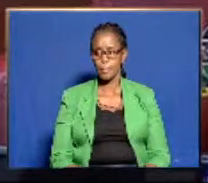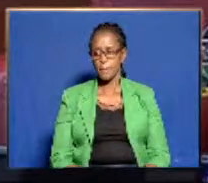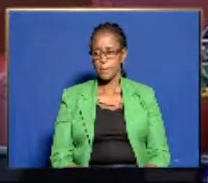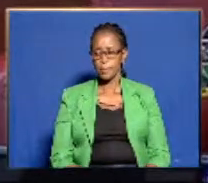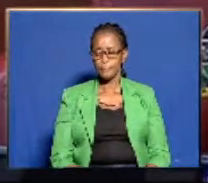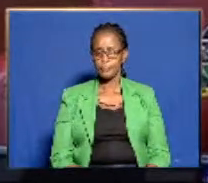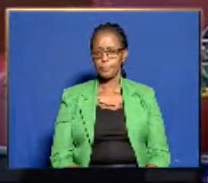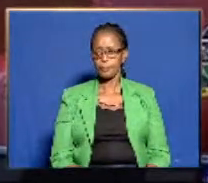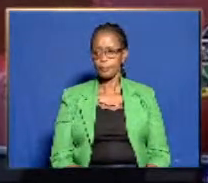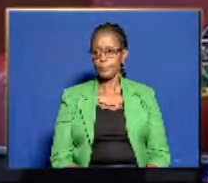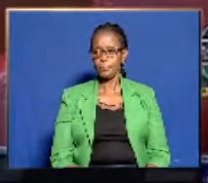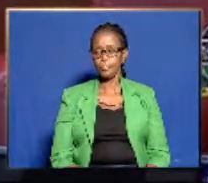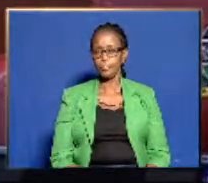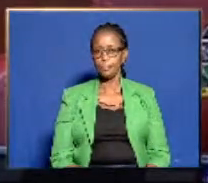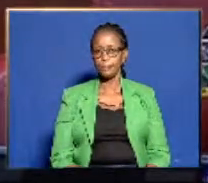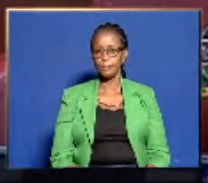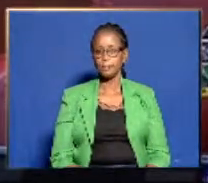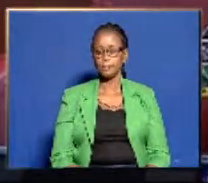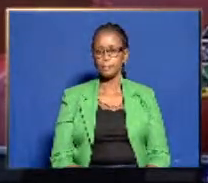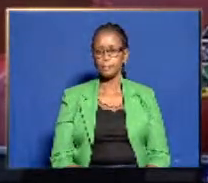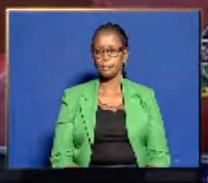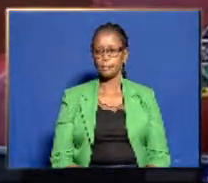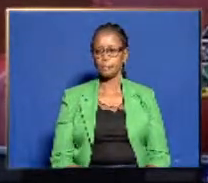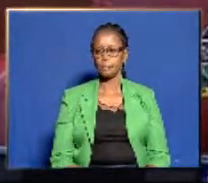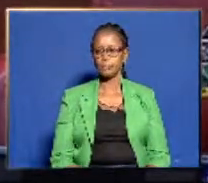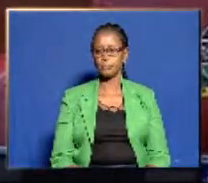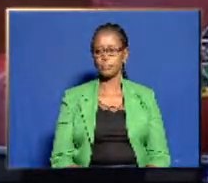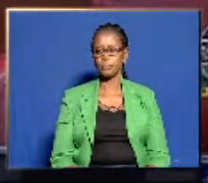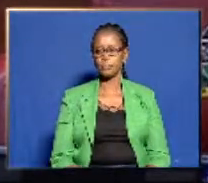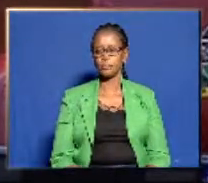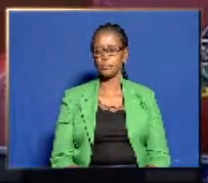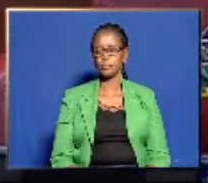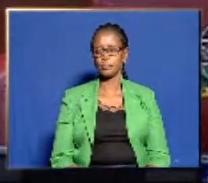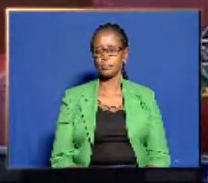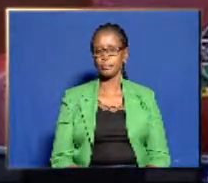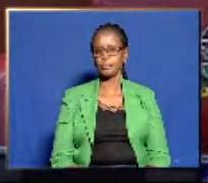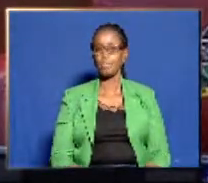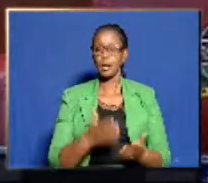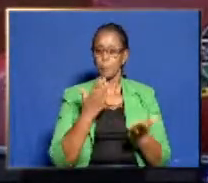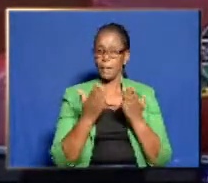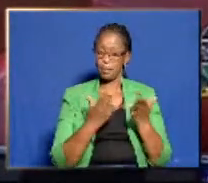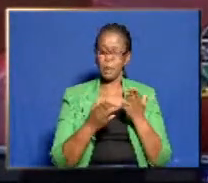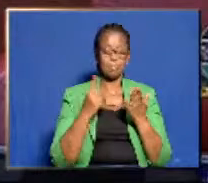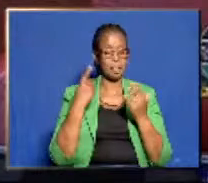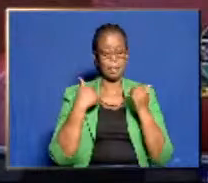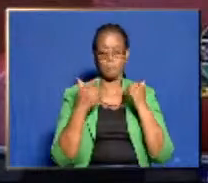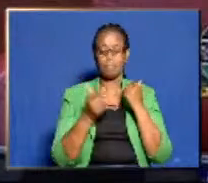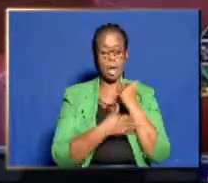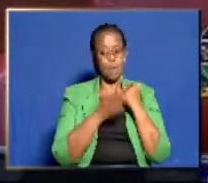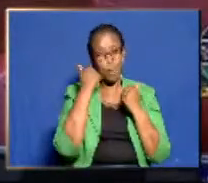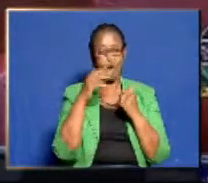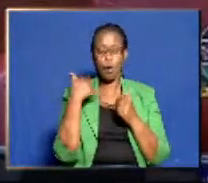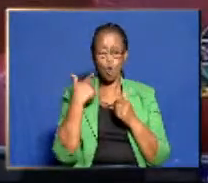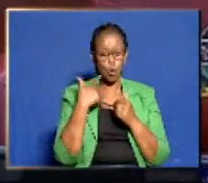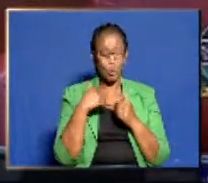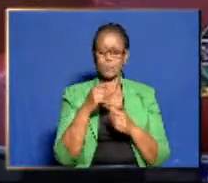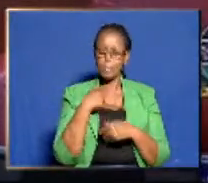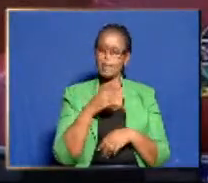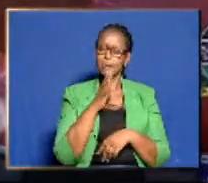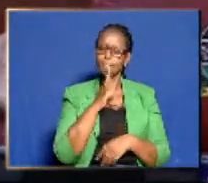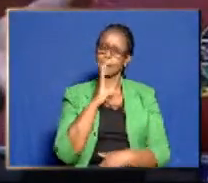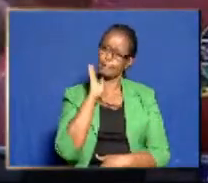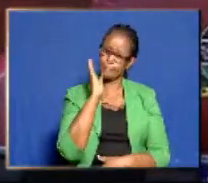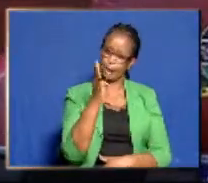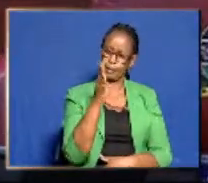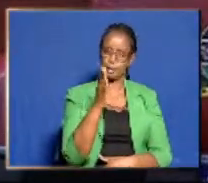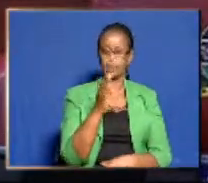again, I may be very notorious in speaking my mind, Honorable Speaker, but I still